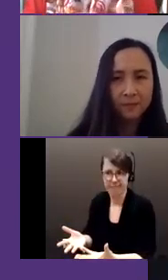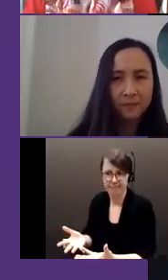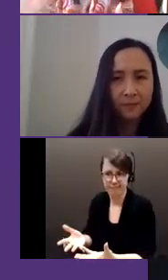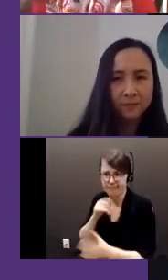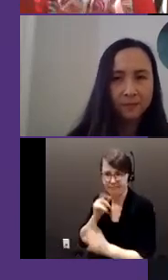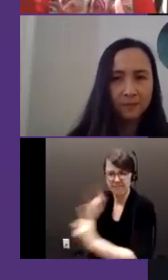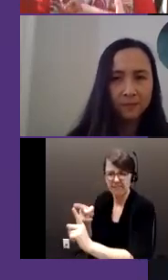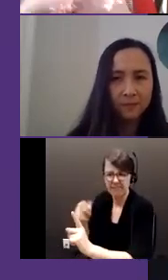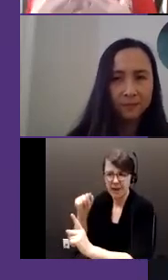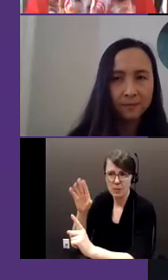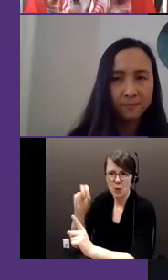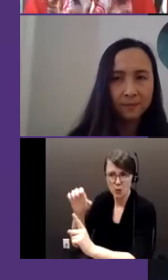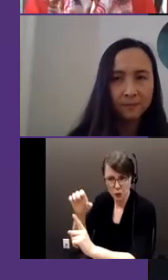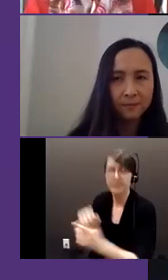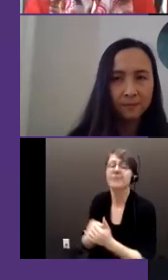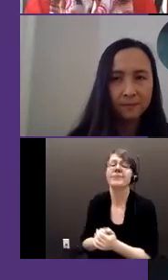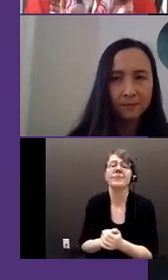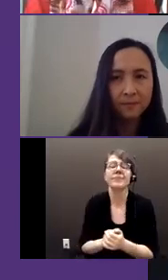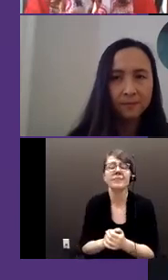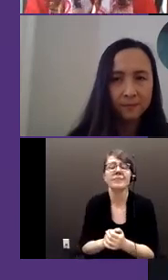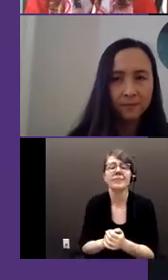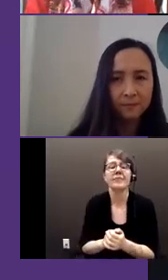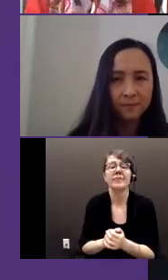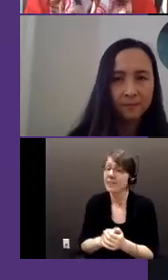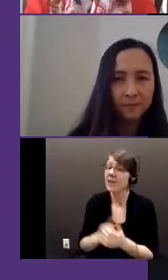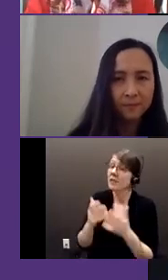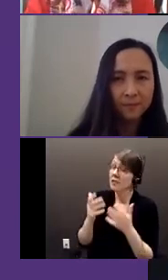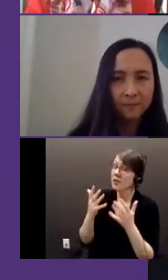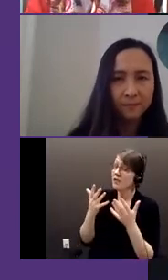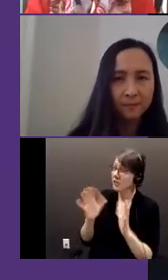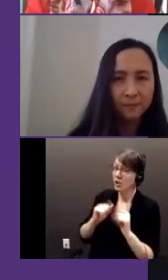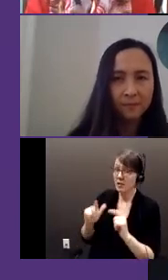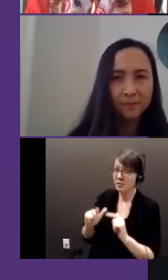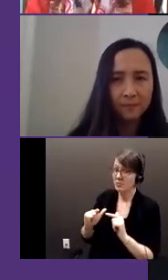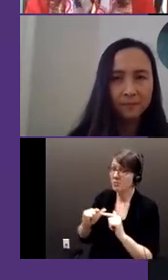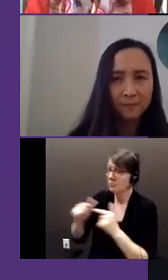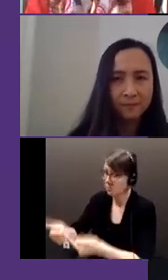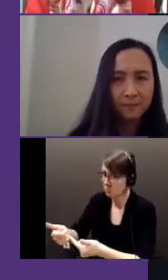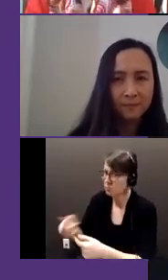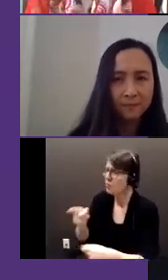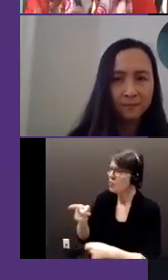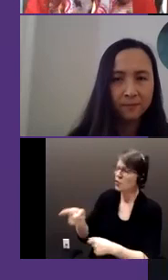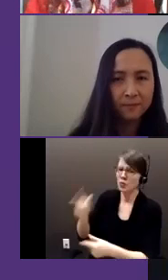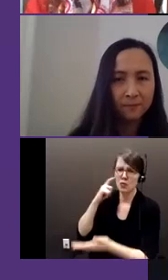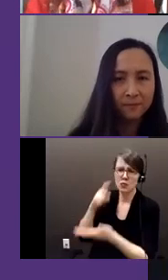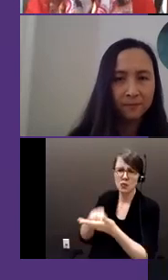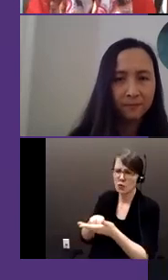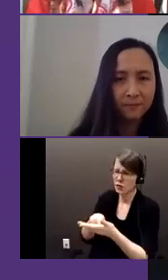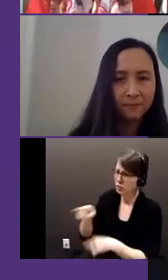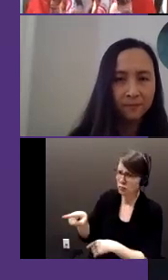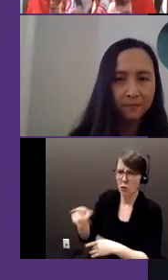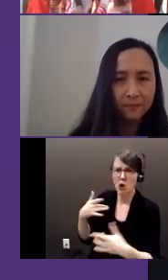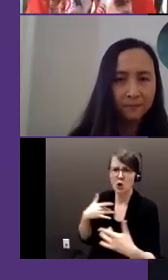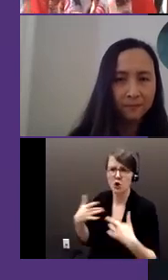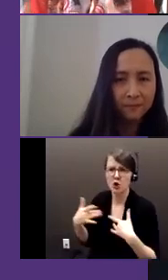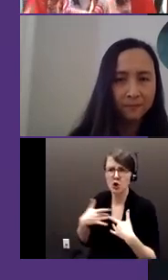are the things, you know, what do you identify as a problem or as a concern in your life? What is it that brought you here today? What